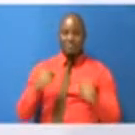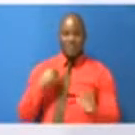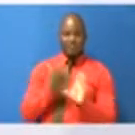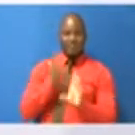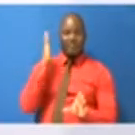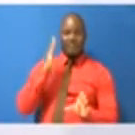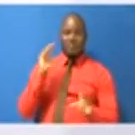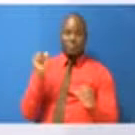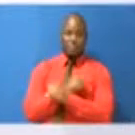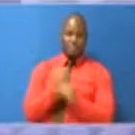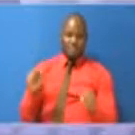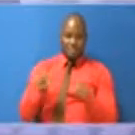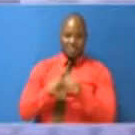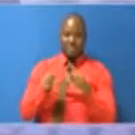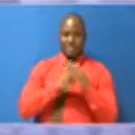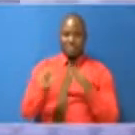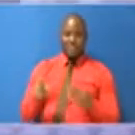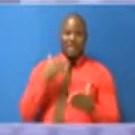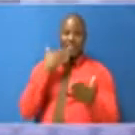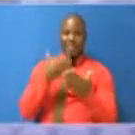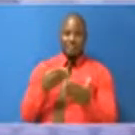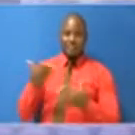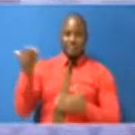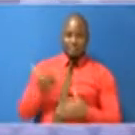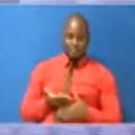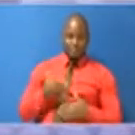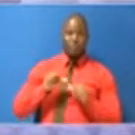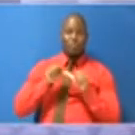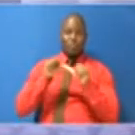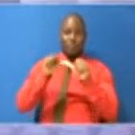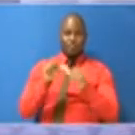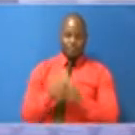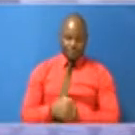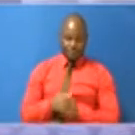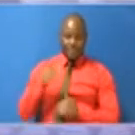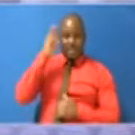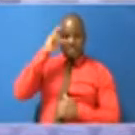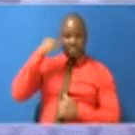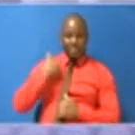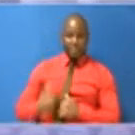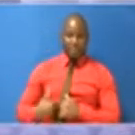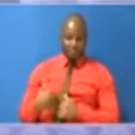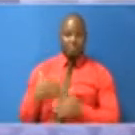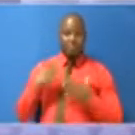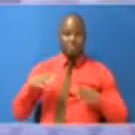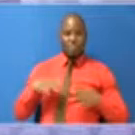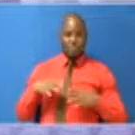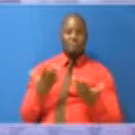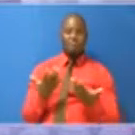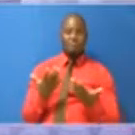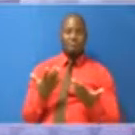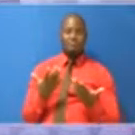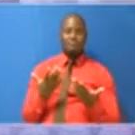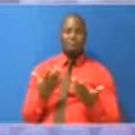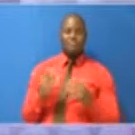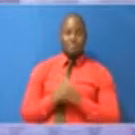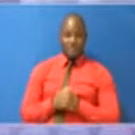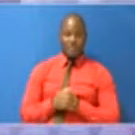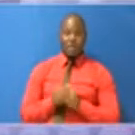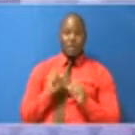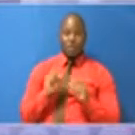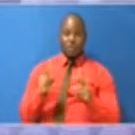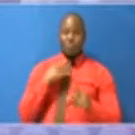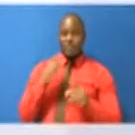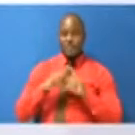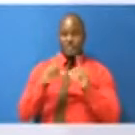quit fast you know at the beginning thanks for answering for me go ahead please keep reminding people because people are afraid to talk about watercom but secondly